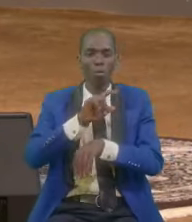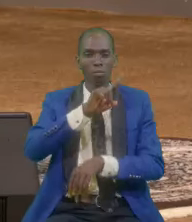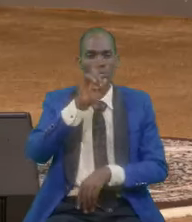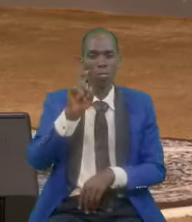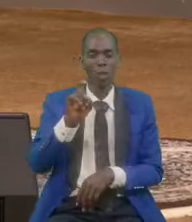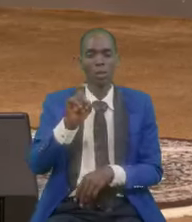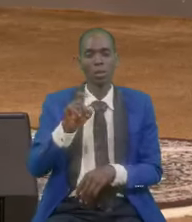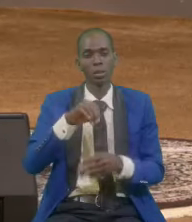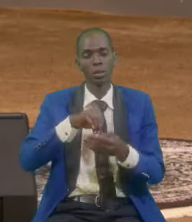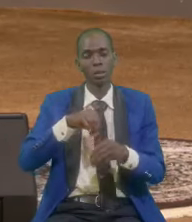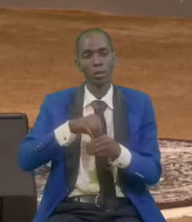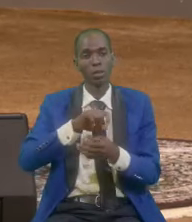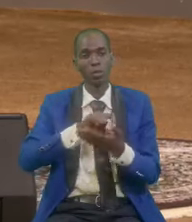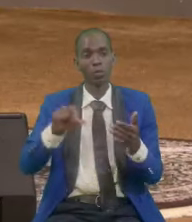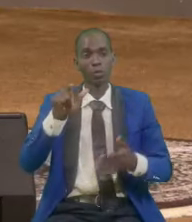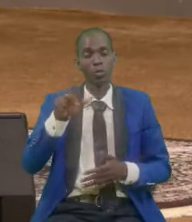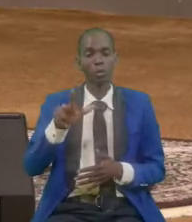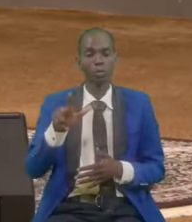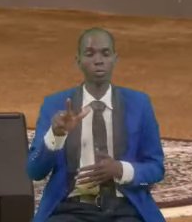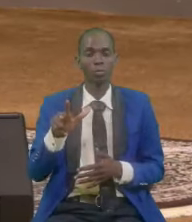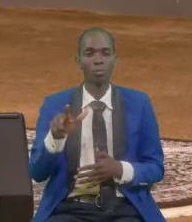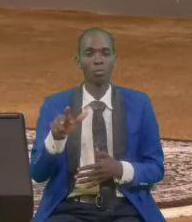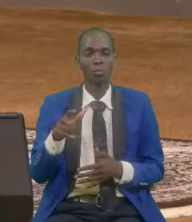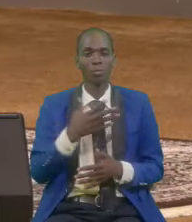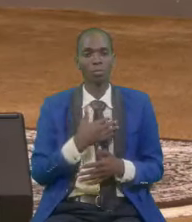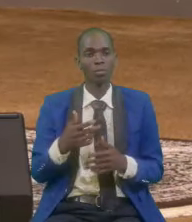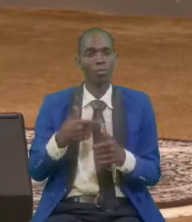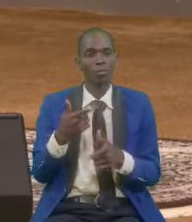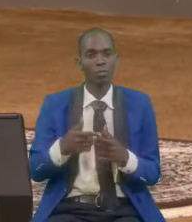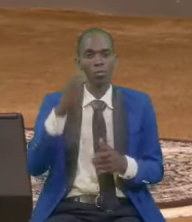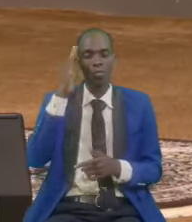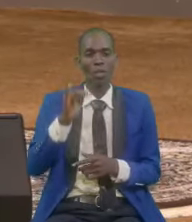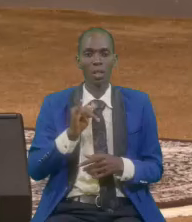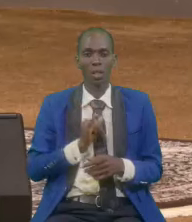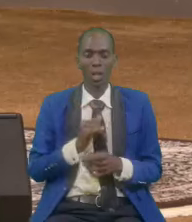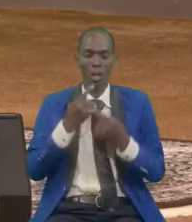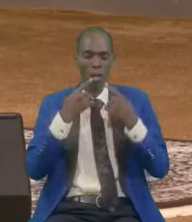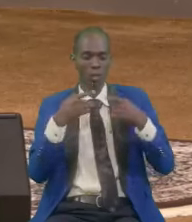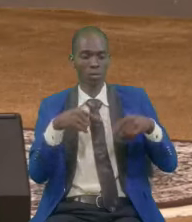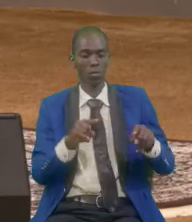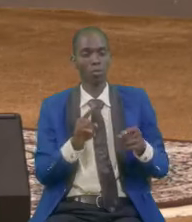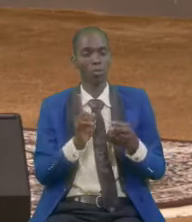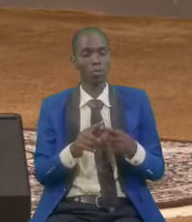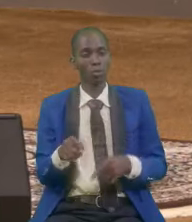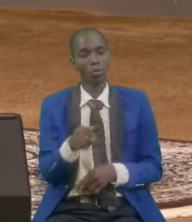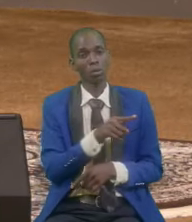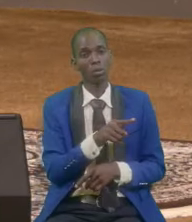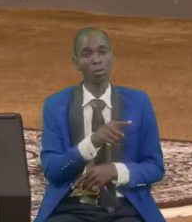23, it says, and then will I profess unto them,